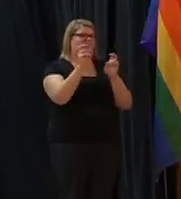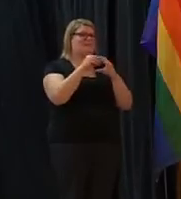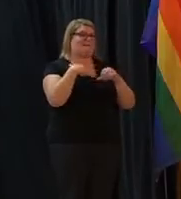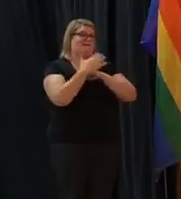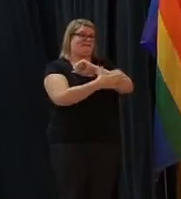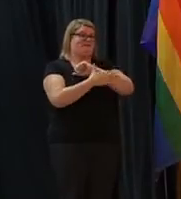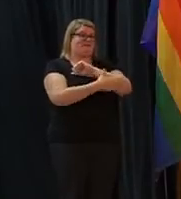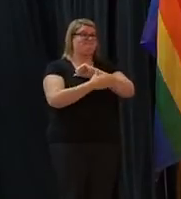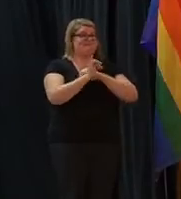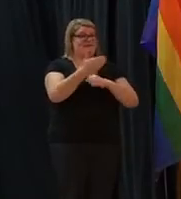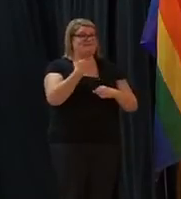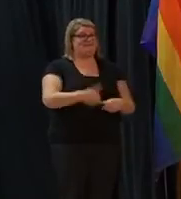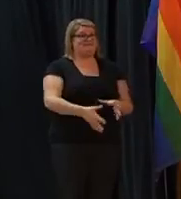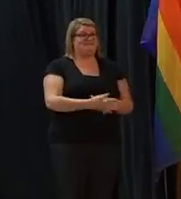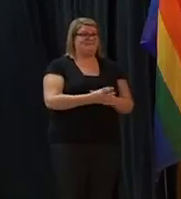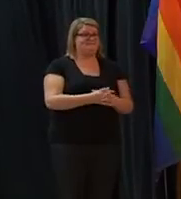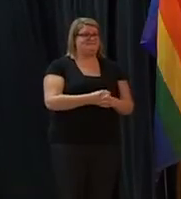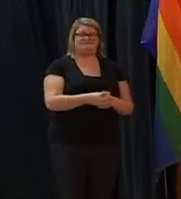me.